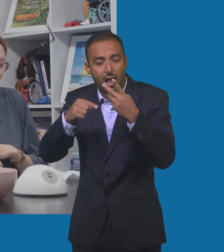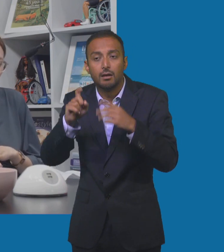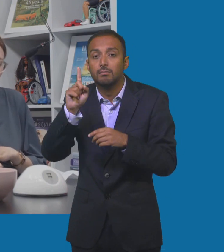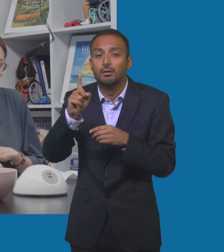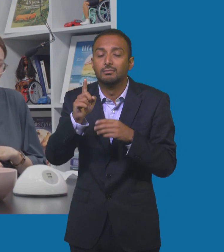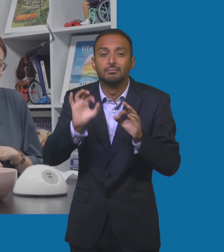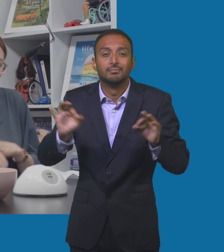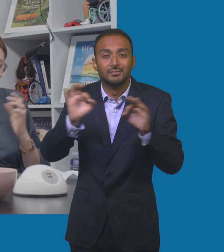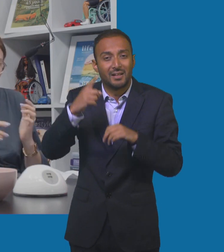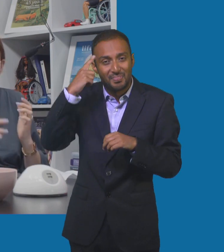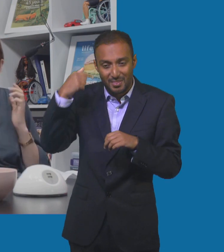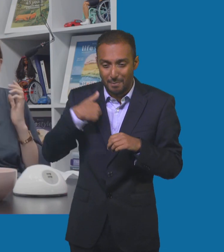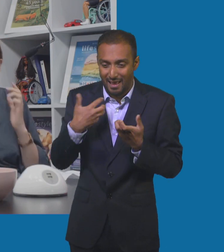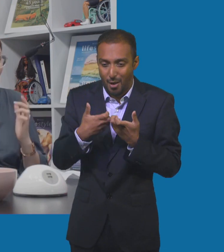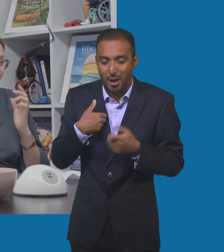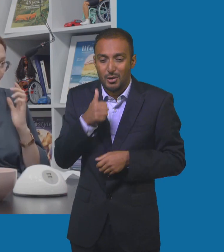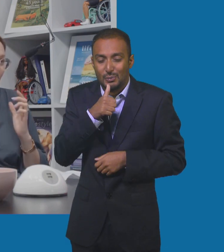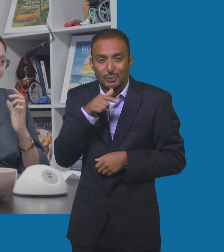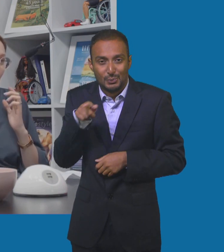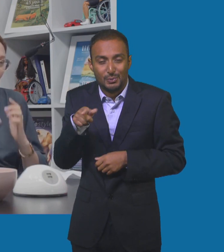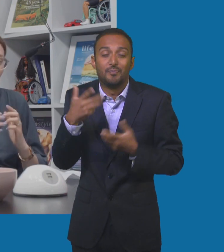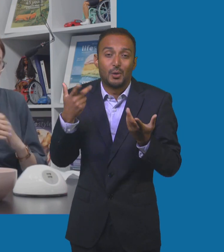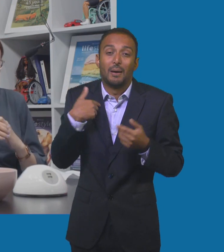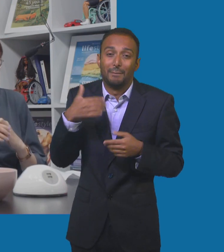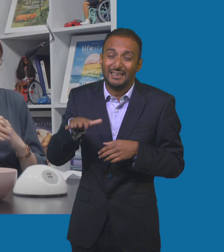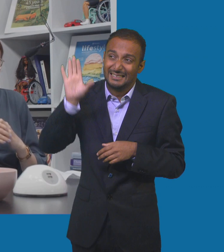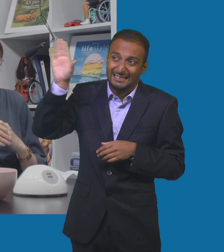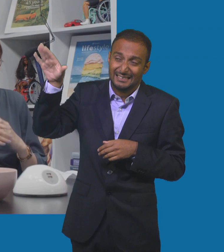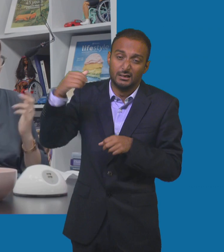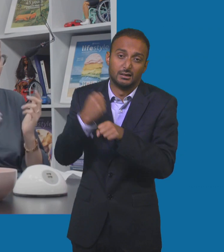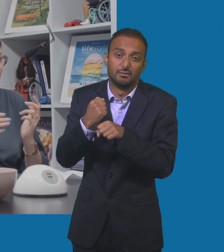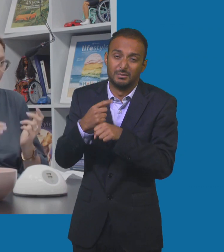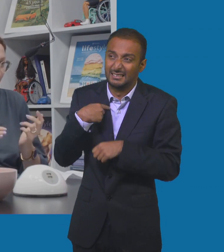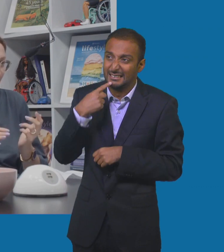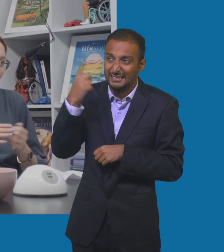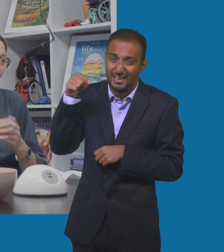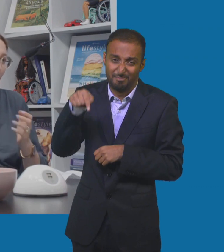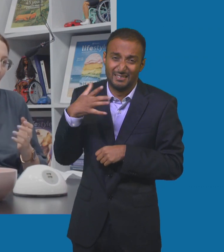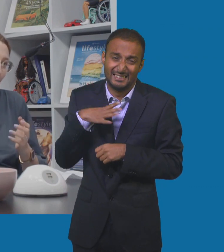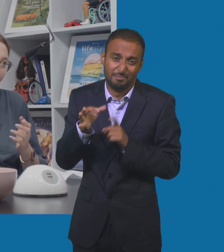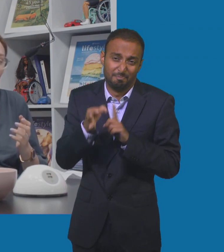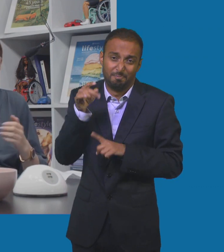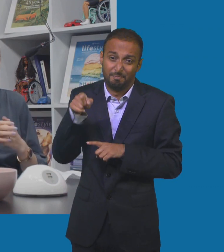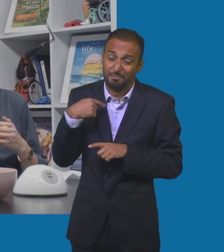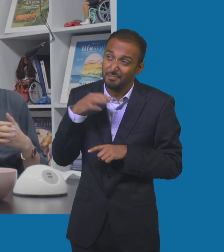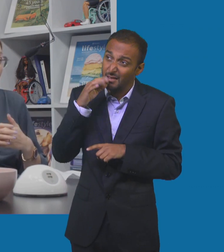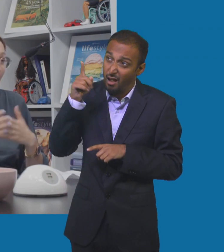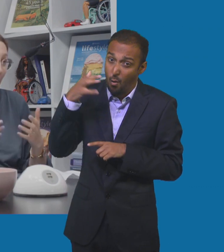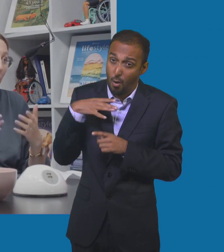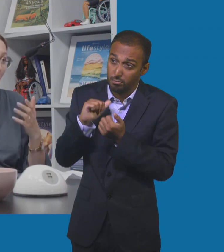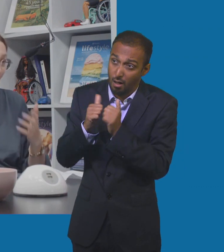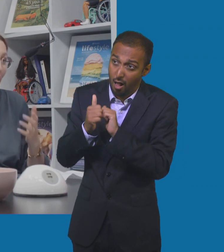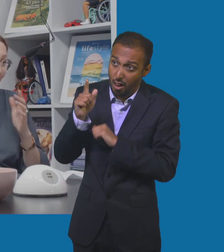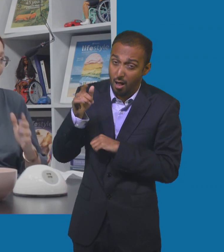experience. So we approached the government. We said, we really think something needs to be done about this. Would you like to partner with us and co-sponsor a